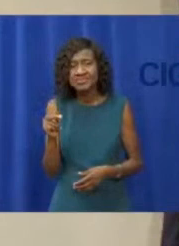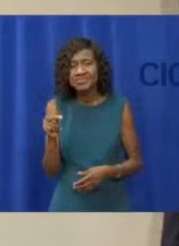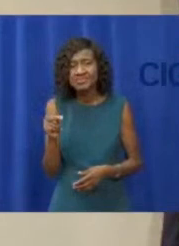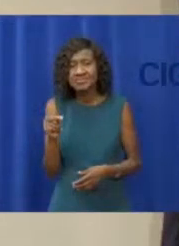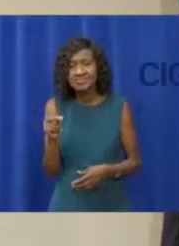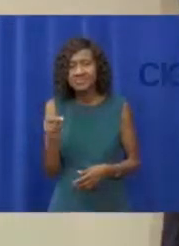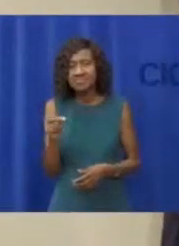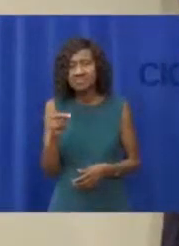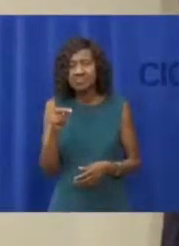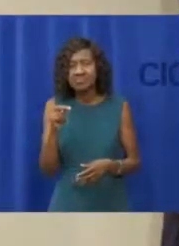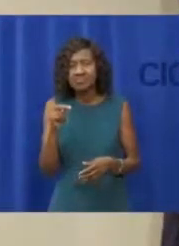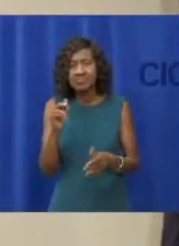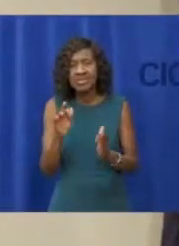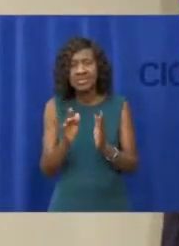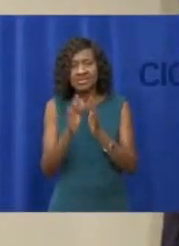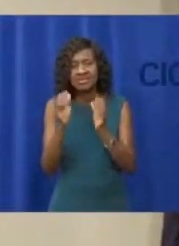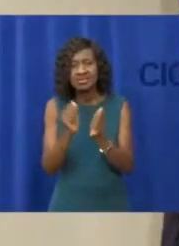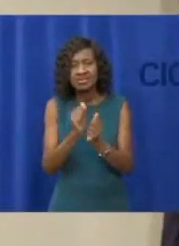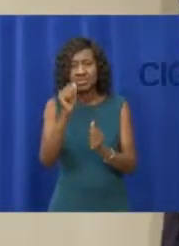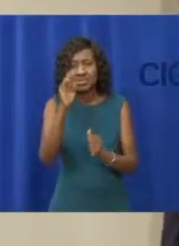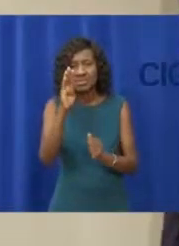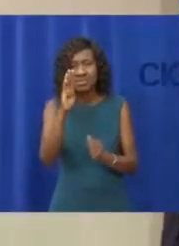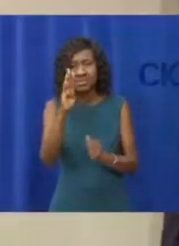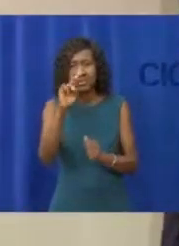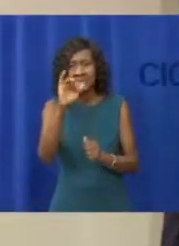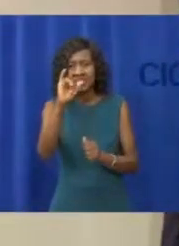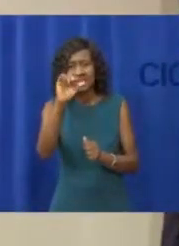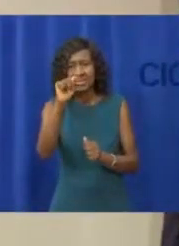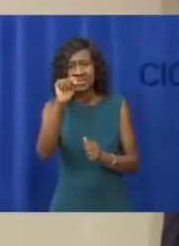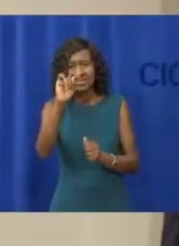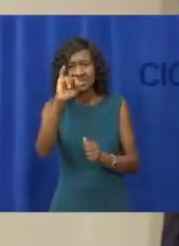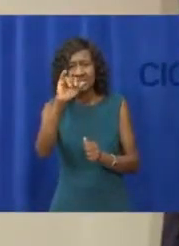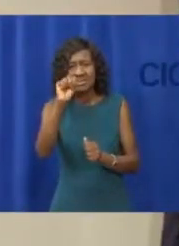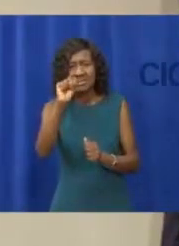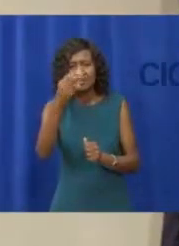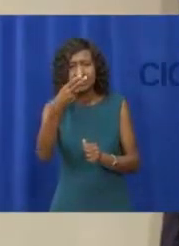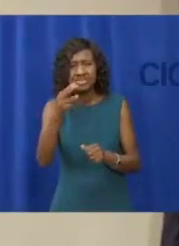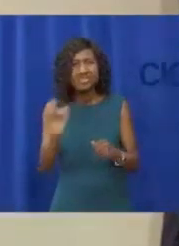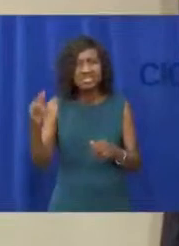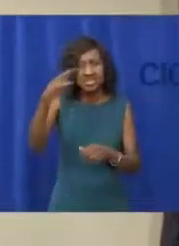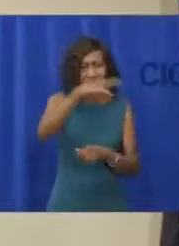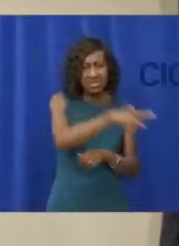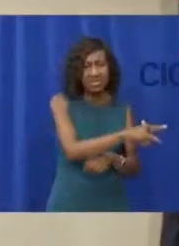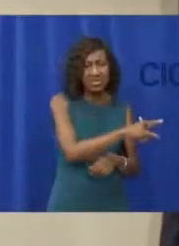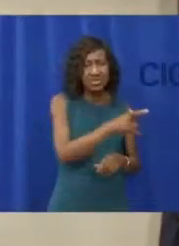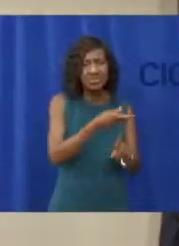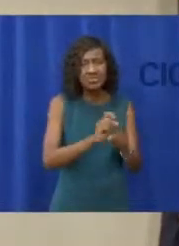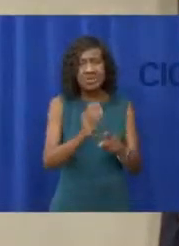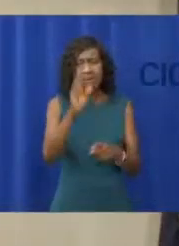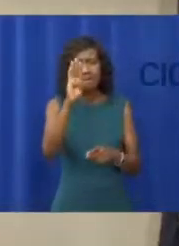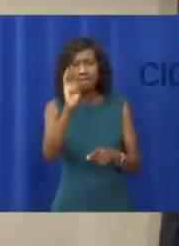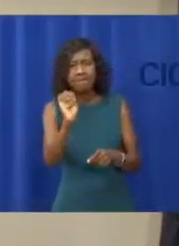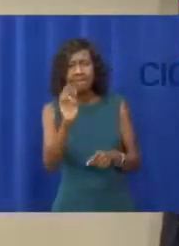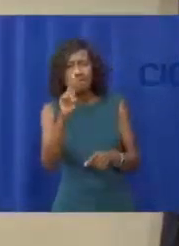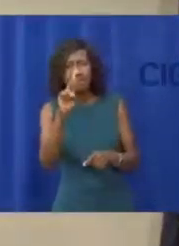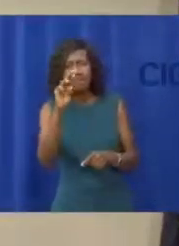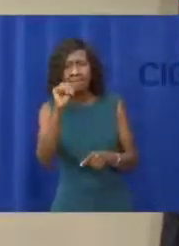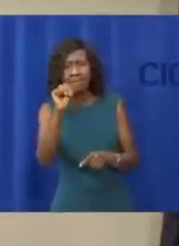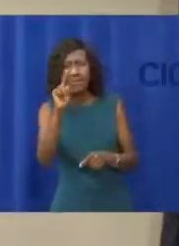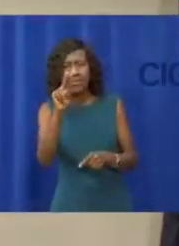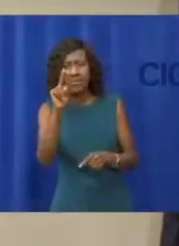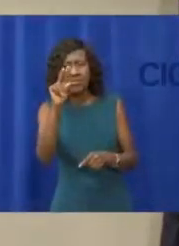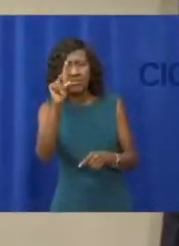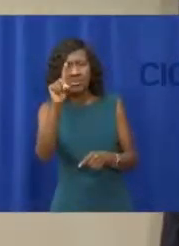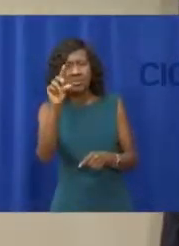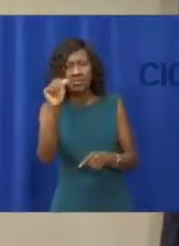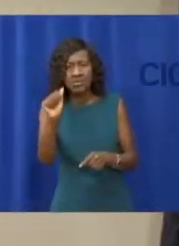in touch with BA this morning. So the flight will be to Bermuda and then to Grand Cayman and then back to